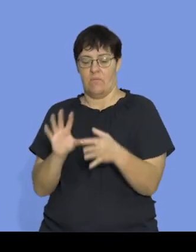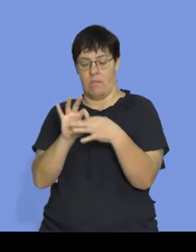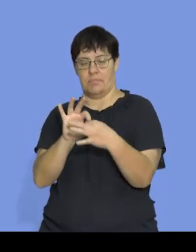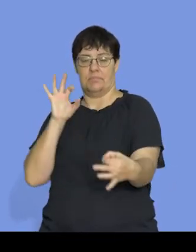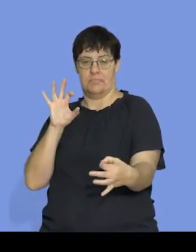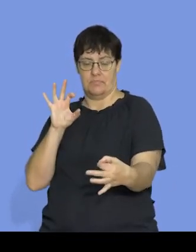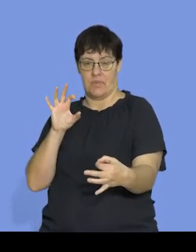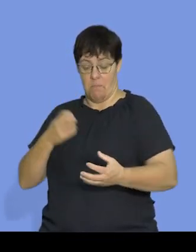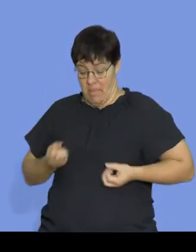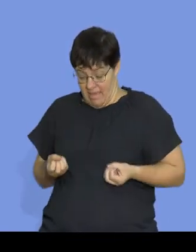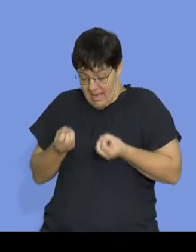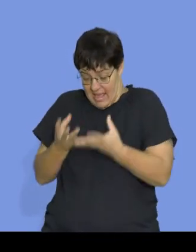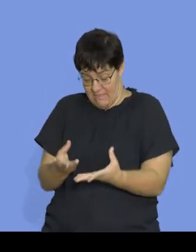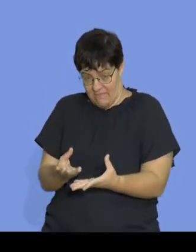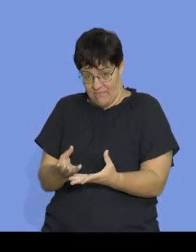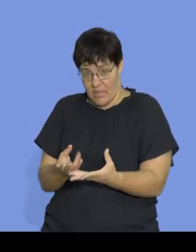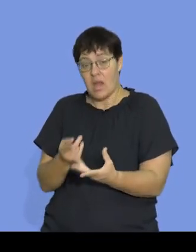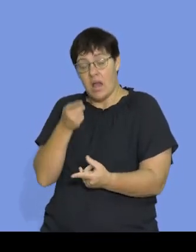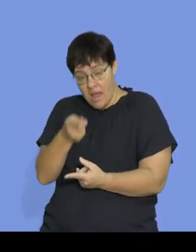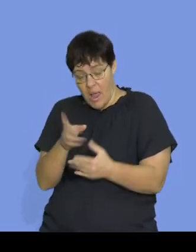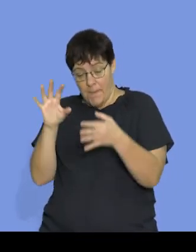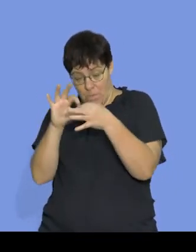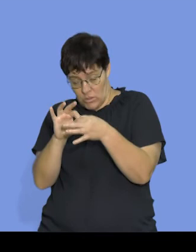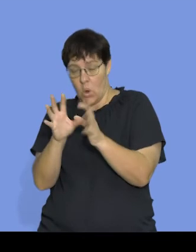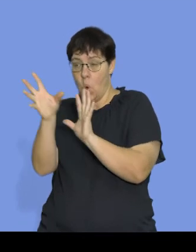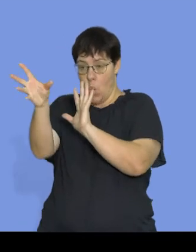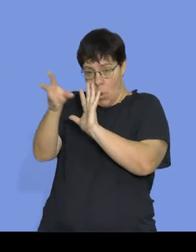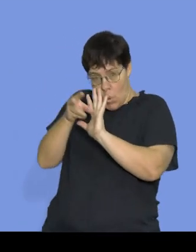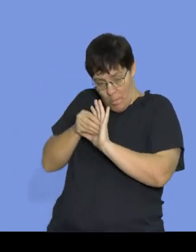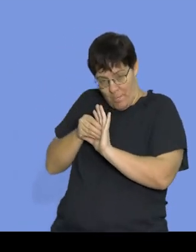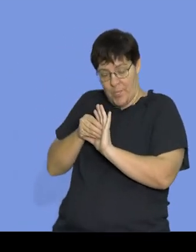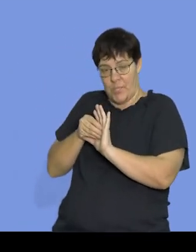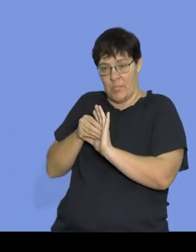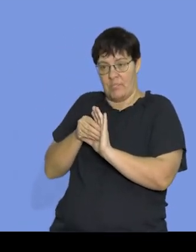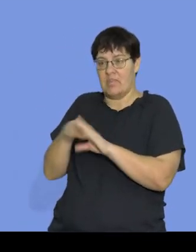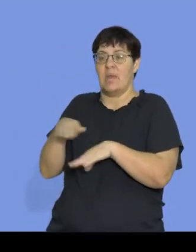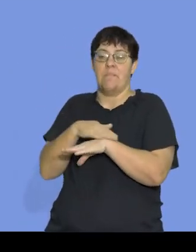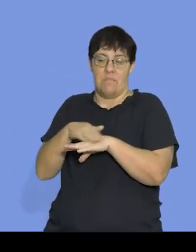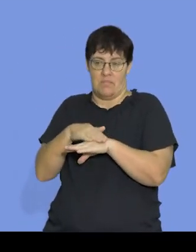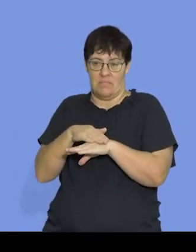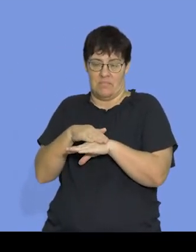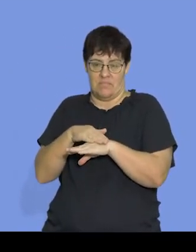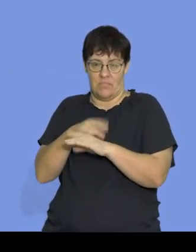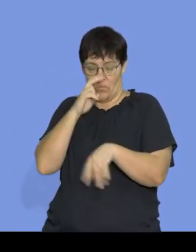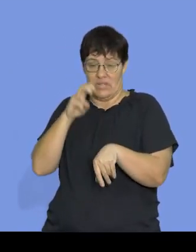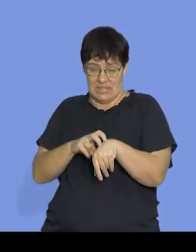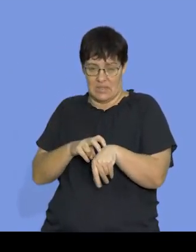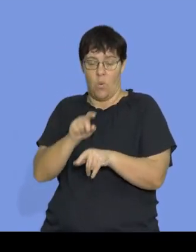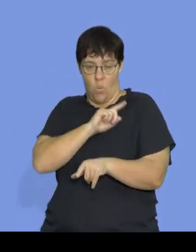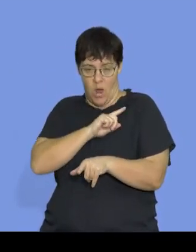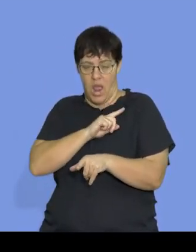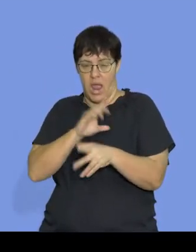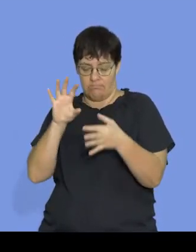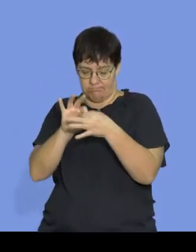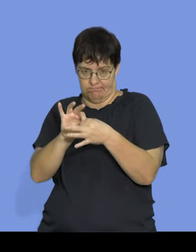you think of it, this is the minimum energy that is required for this reaction to take place. So